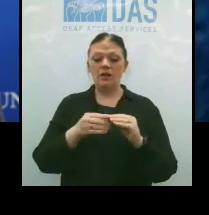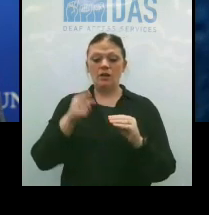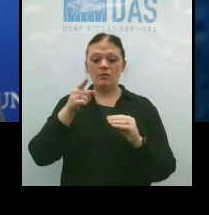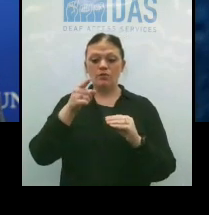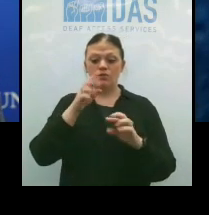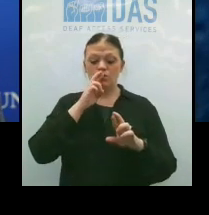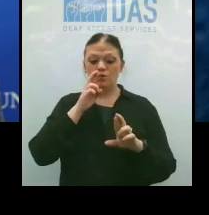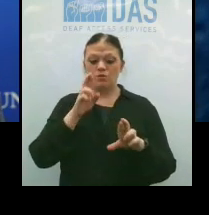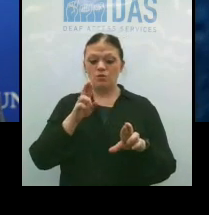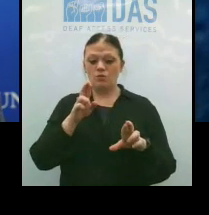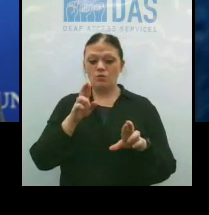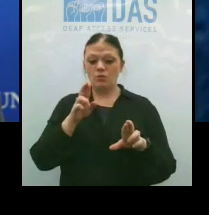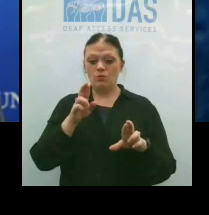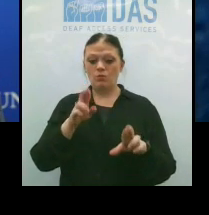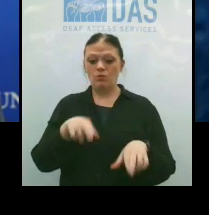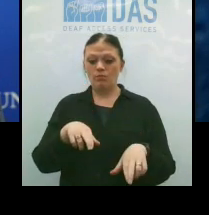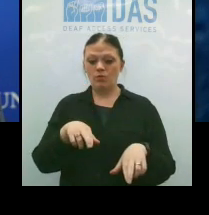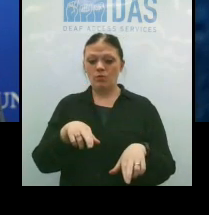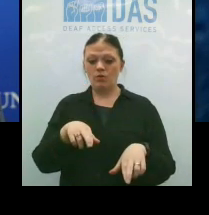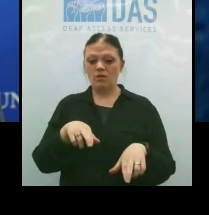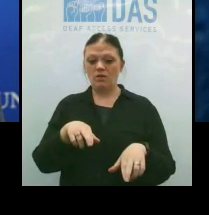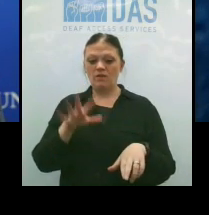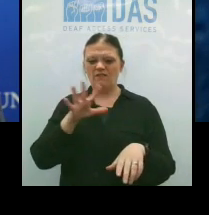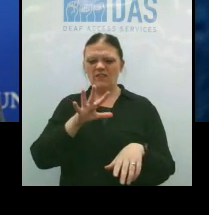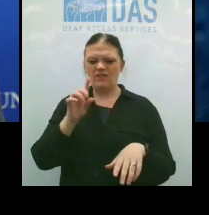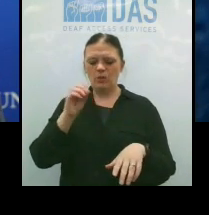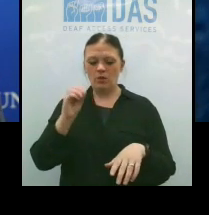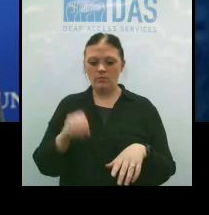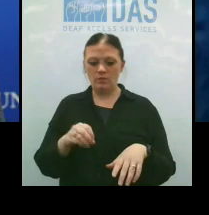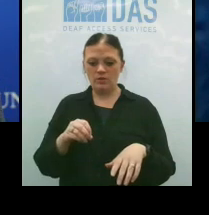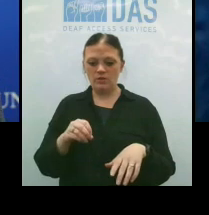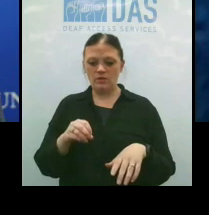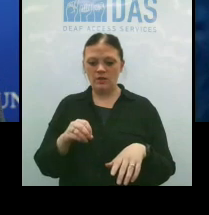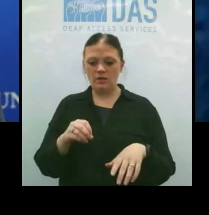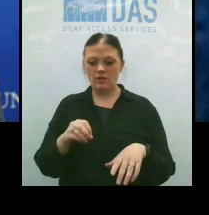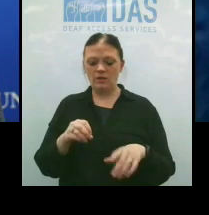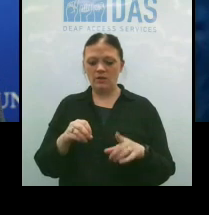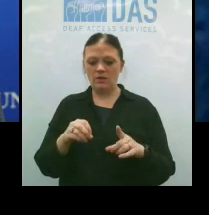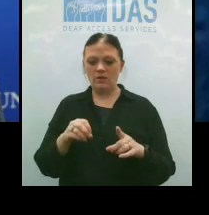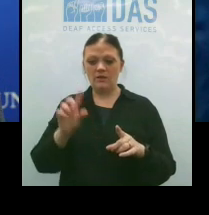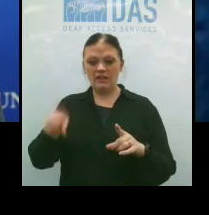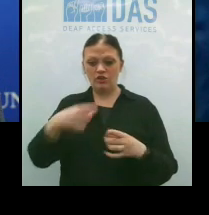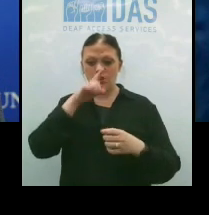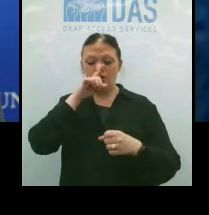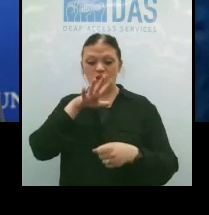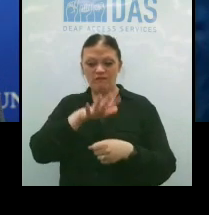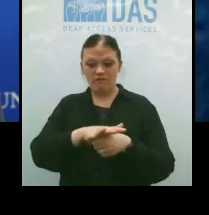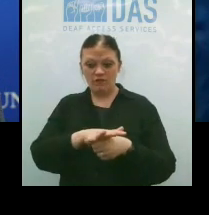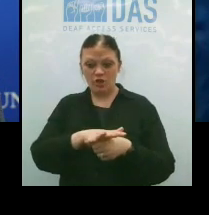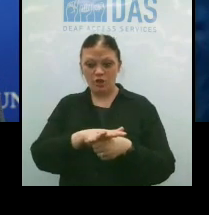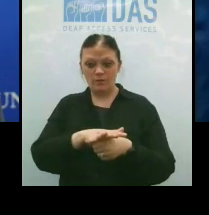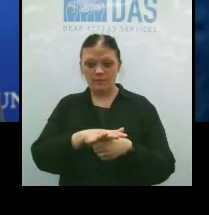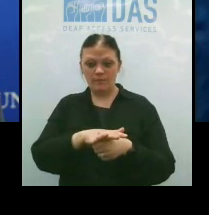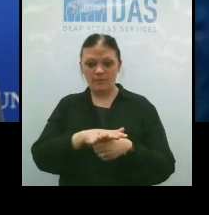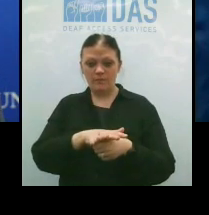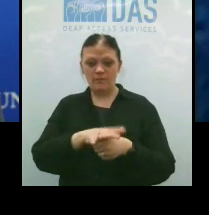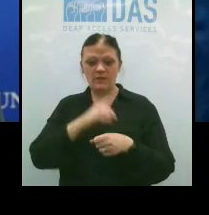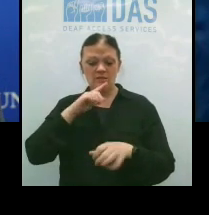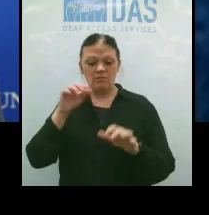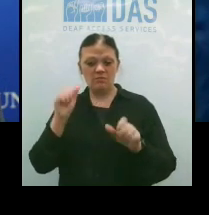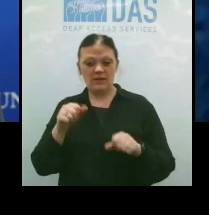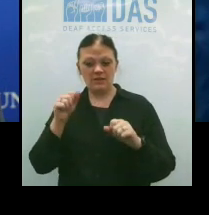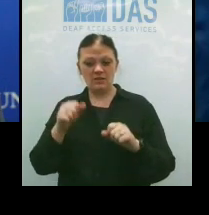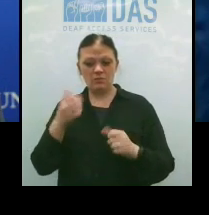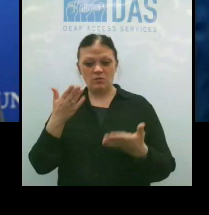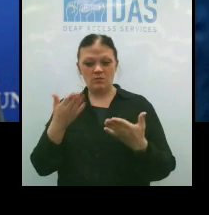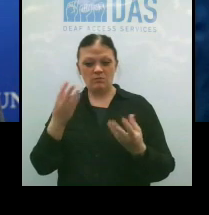guys are reporting in terms of the 55% overall deaths coming from nursing homes, are those just confirmed cases? I mean, is it possible that could actually have been